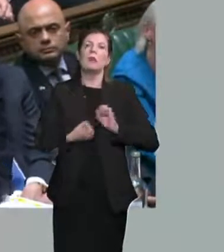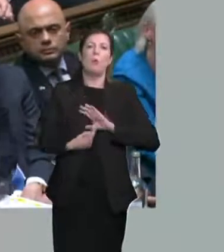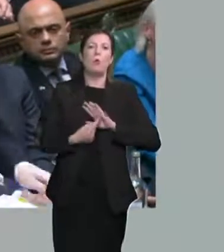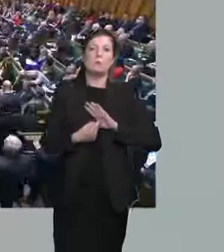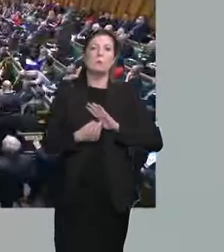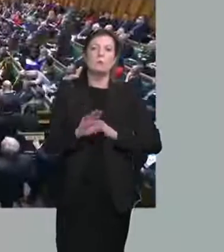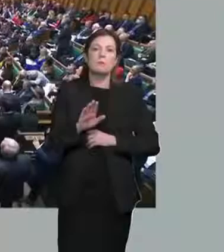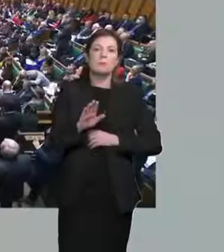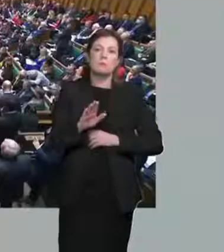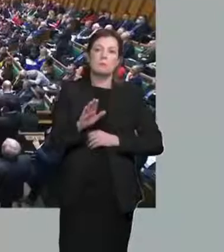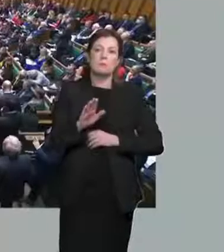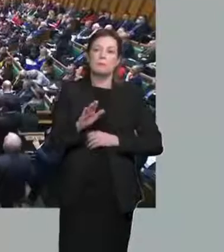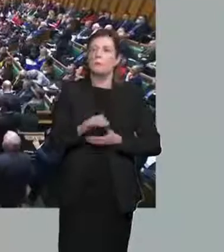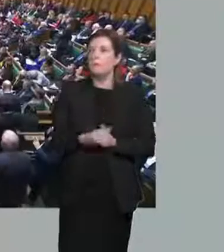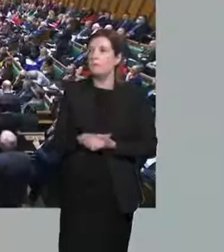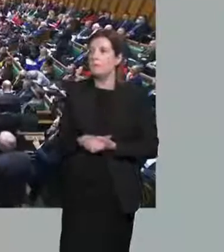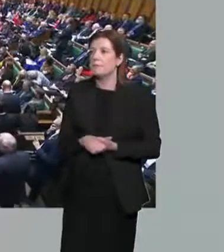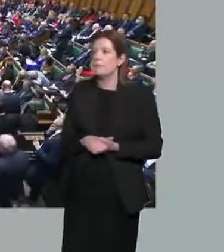Speaker.